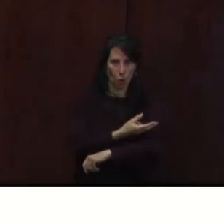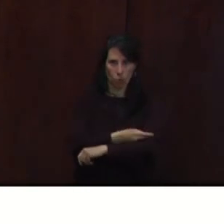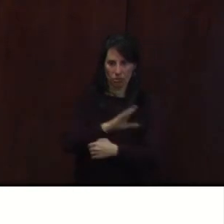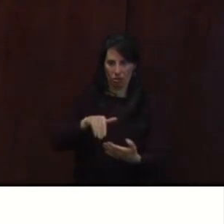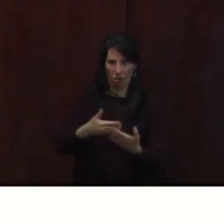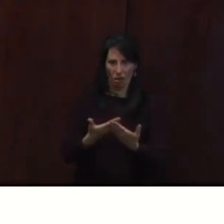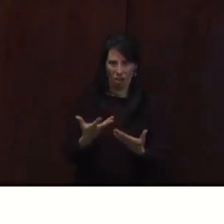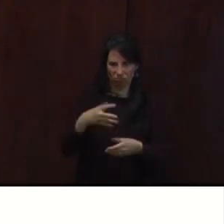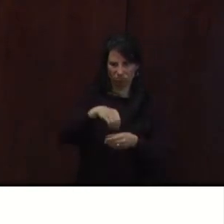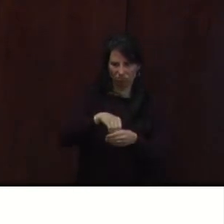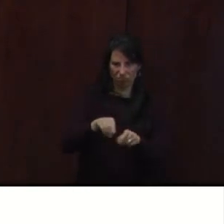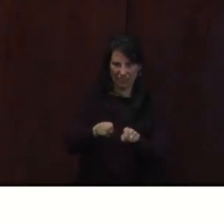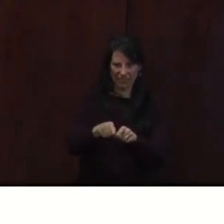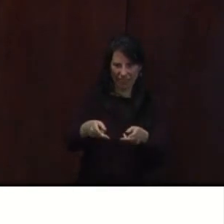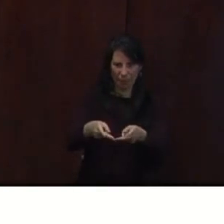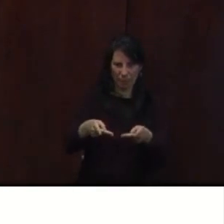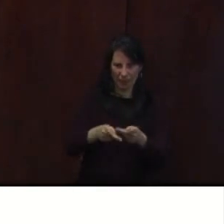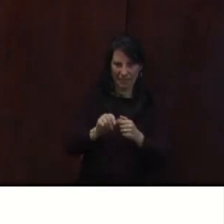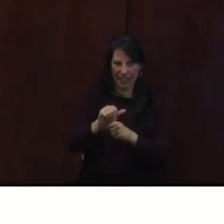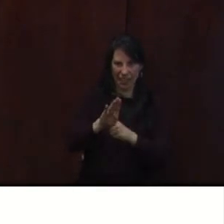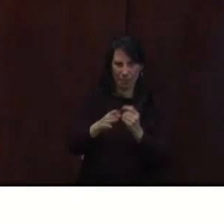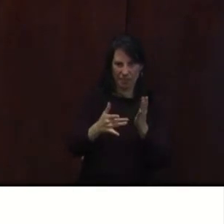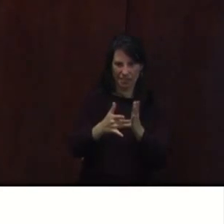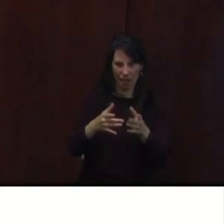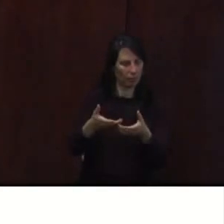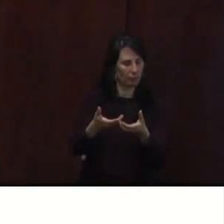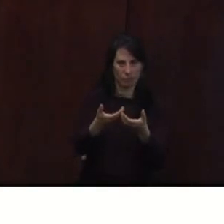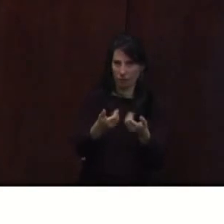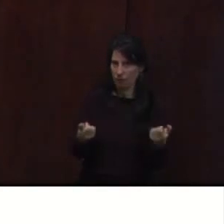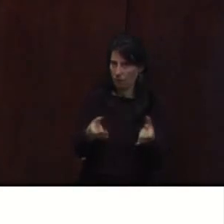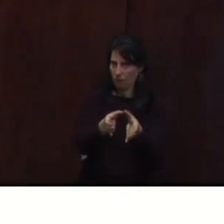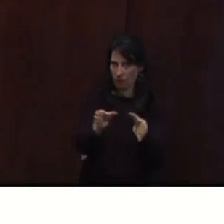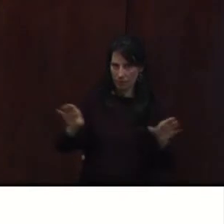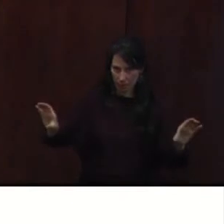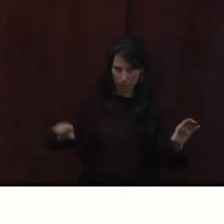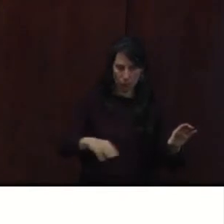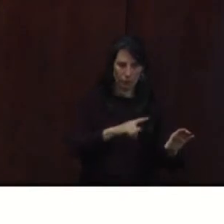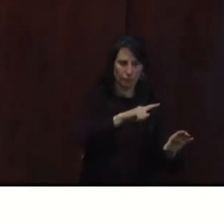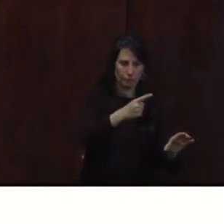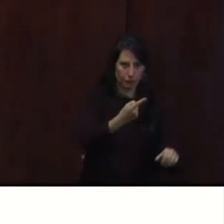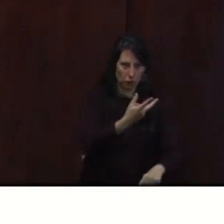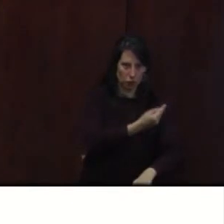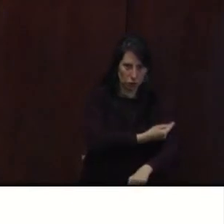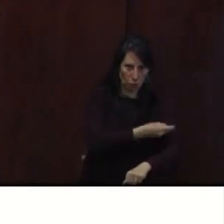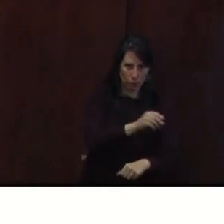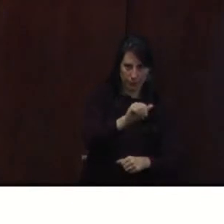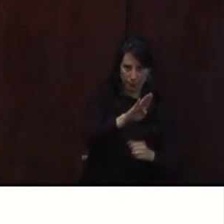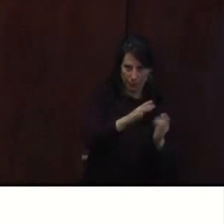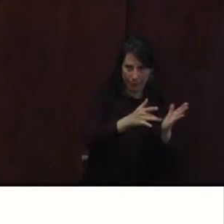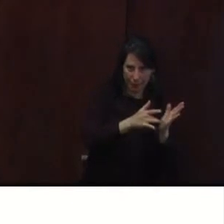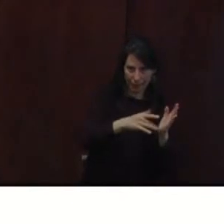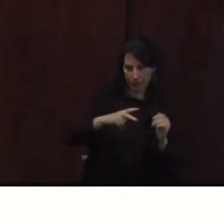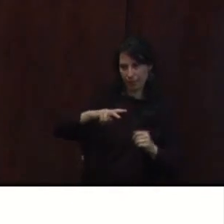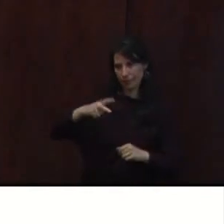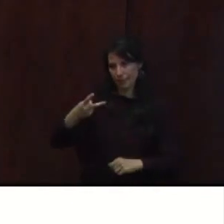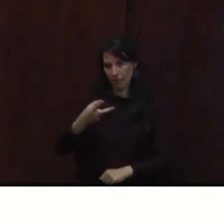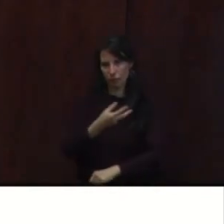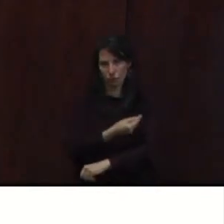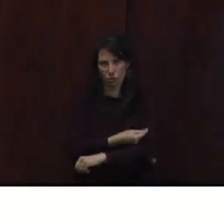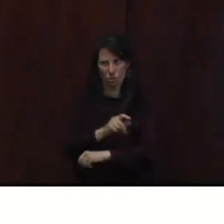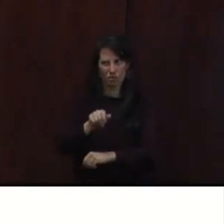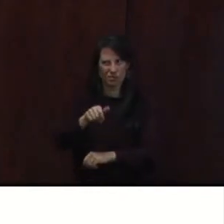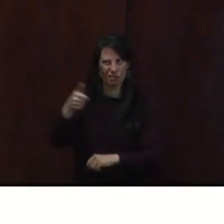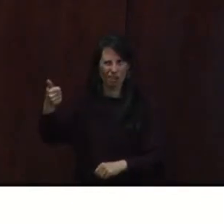Tech. There's a different administrative burden for first doses versus second doses. And there's it